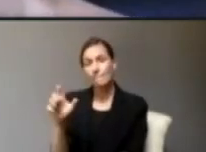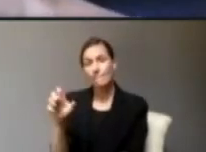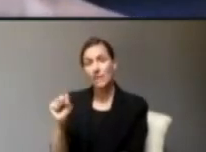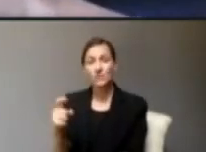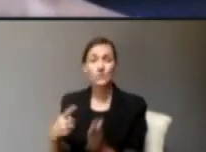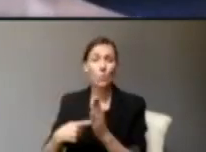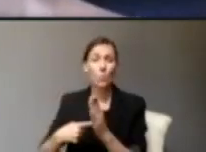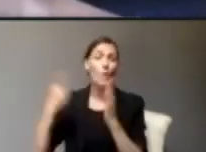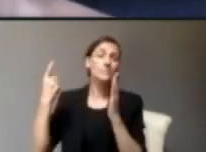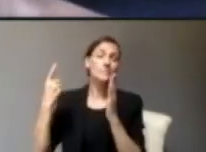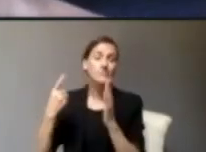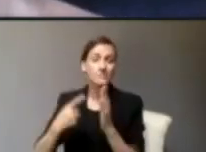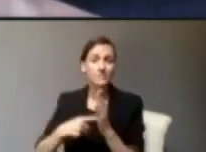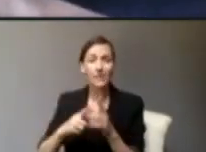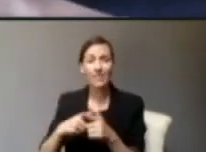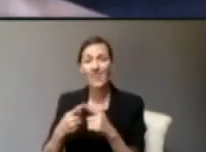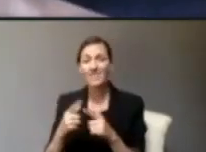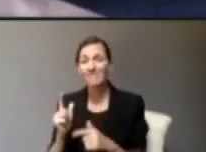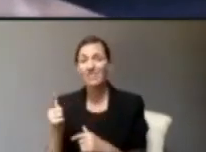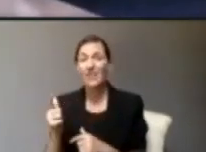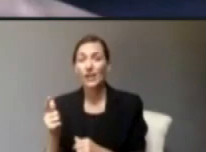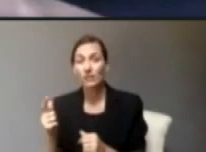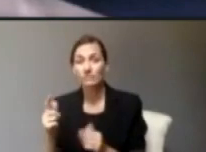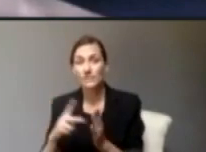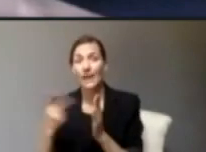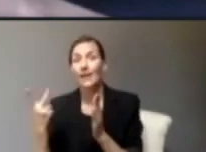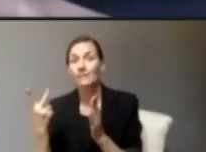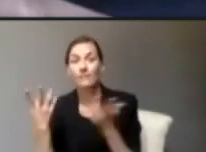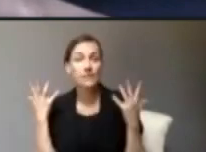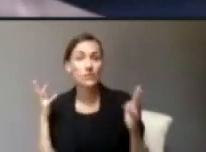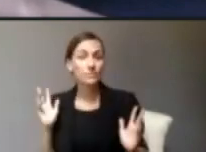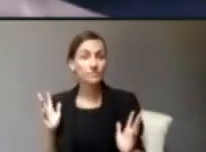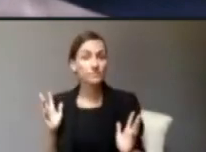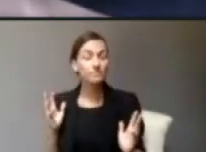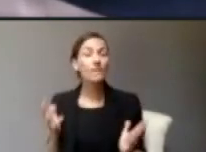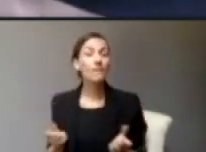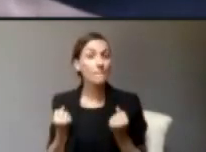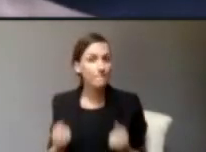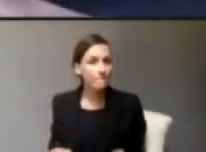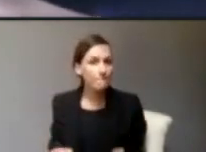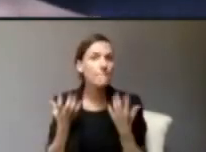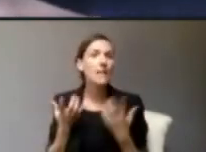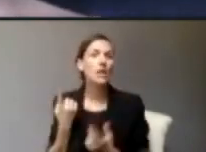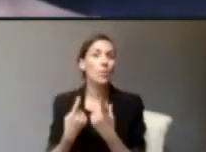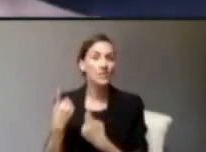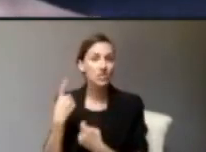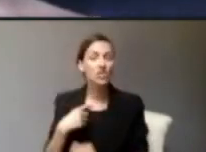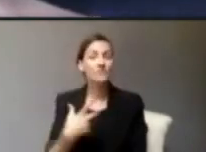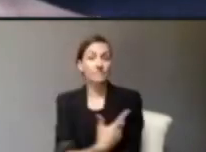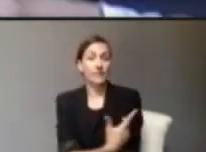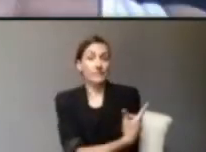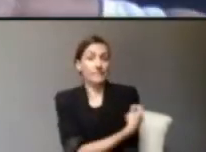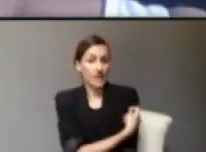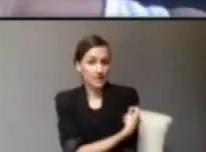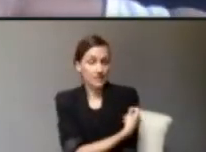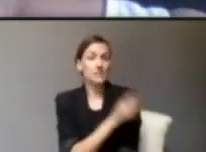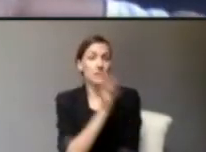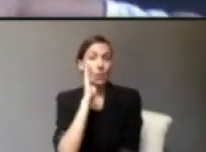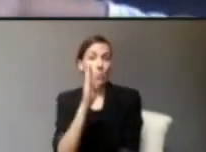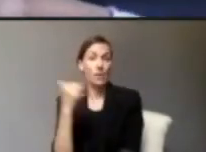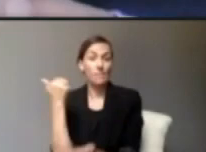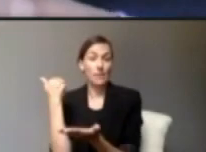and a booster later in life? So there are lots and lots of questions. A vaccine will be helpful. How will